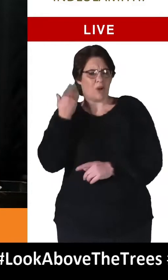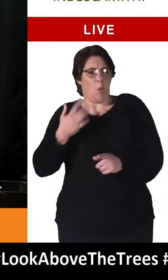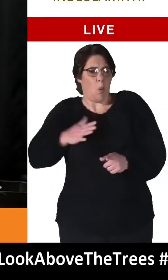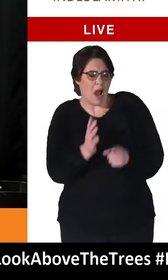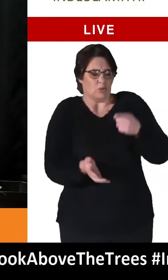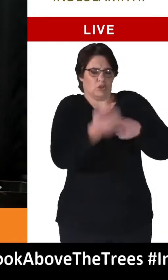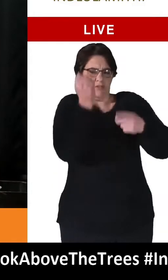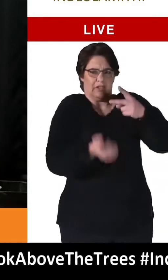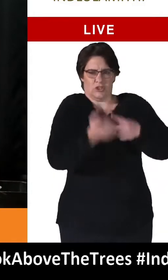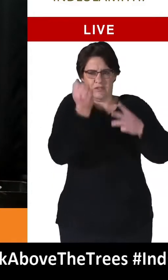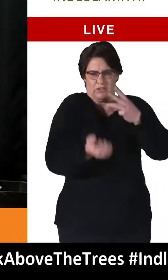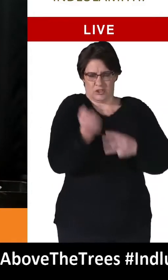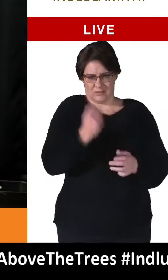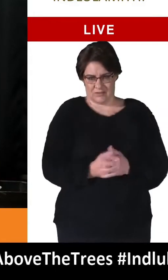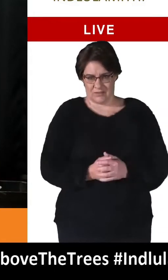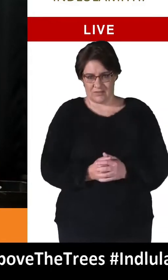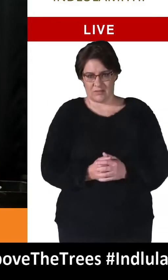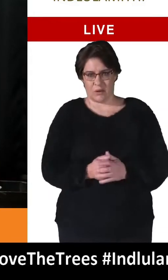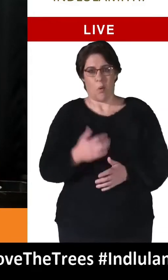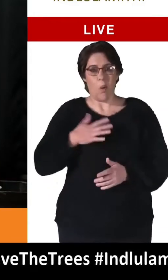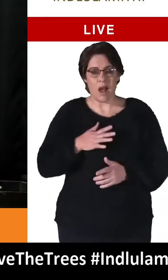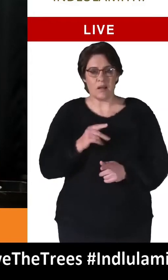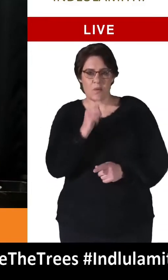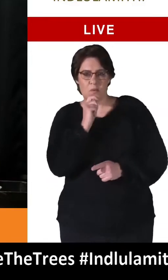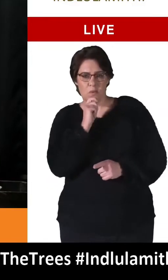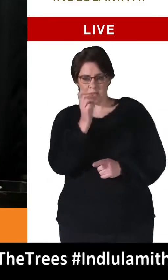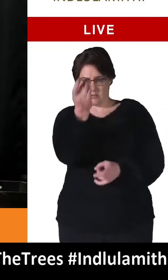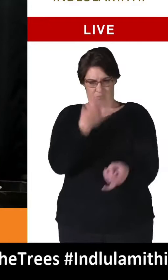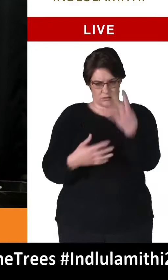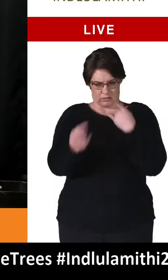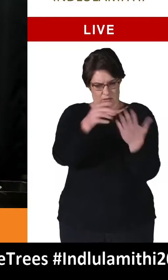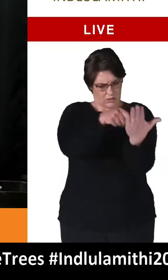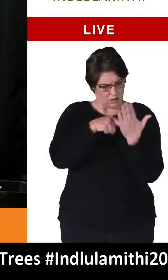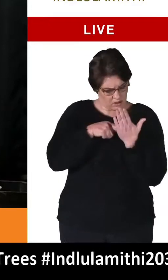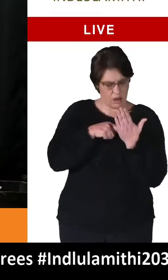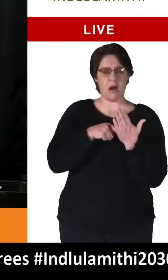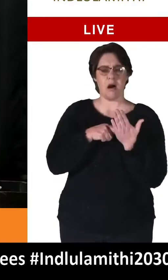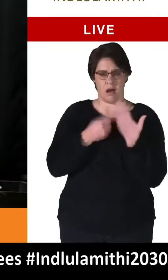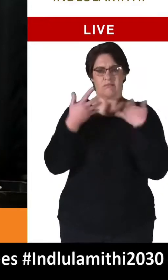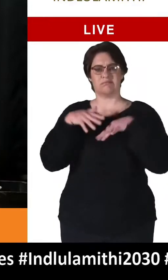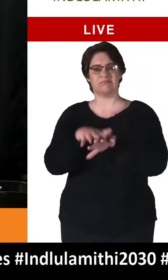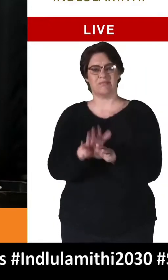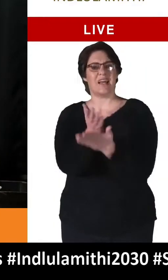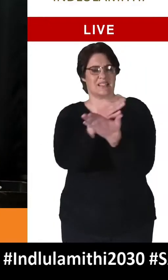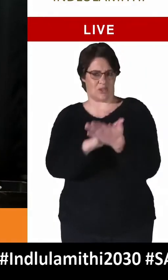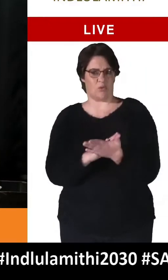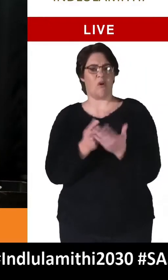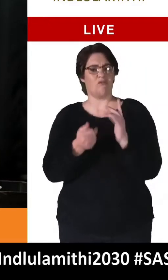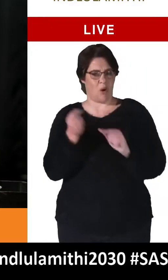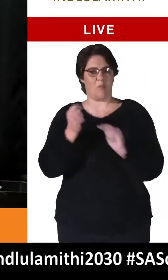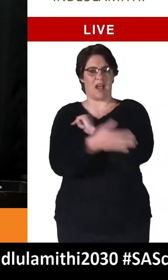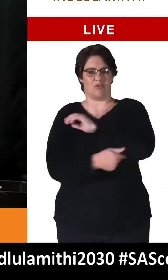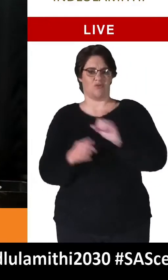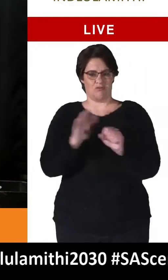achieve. The utilization of the input we received from a range of stakeholders across the